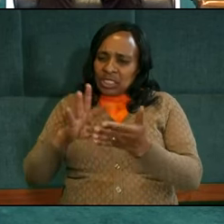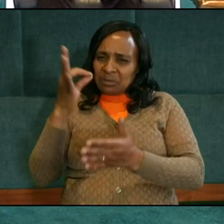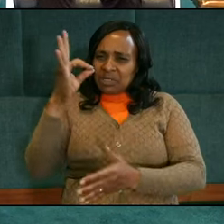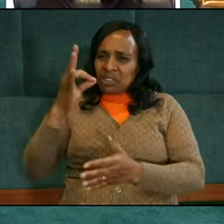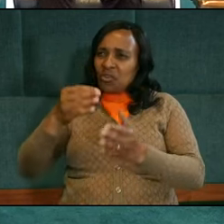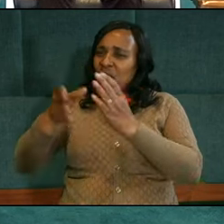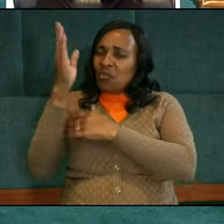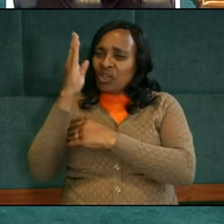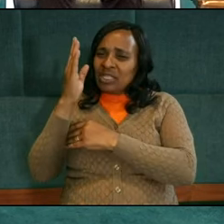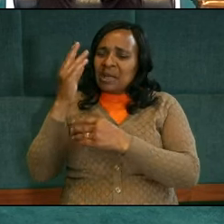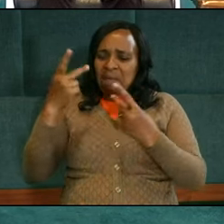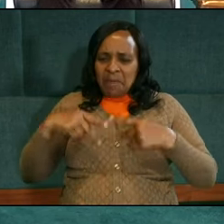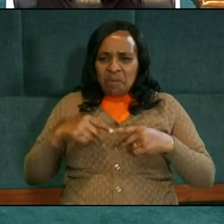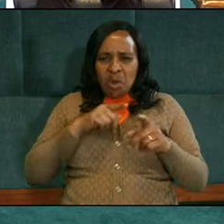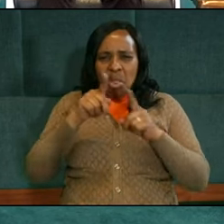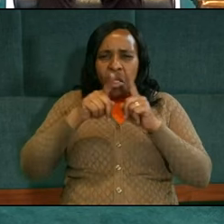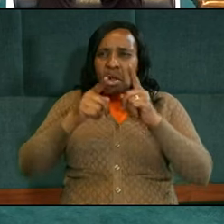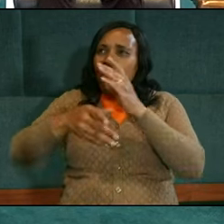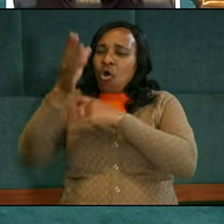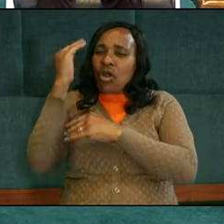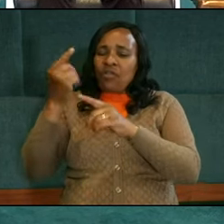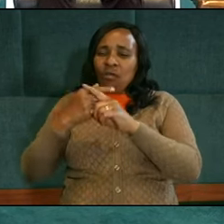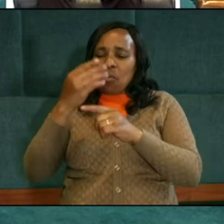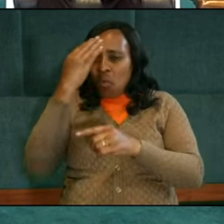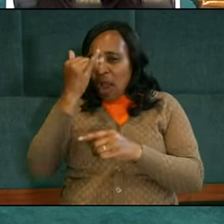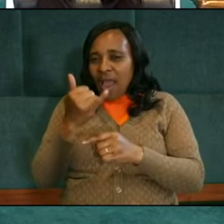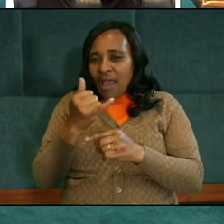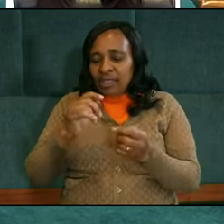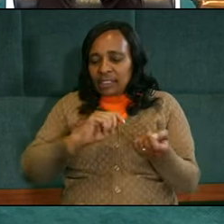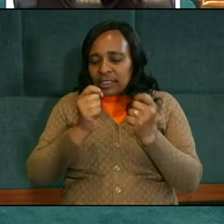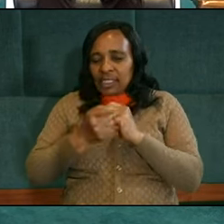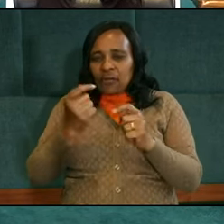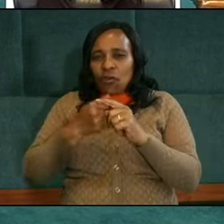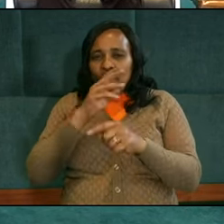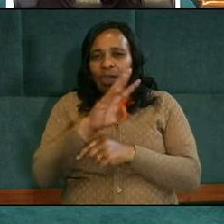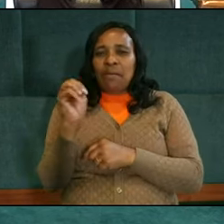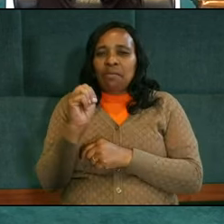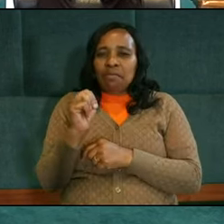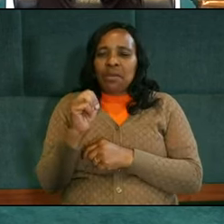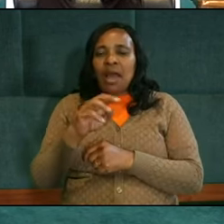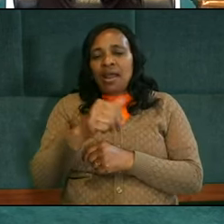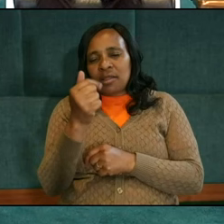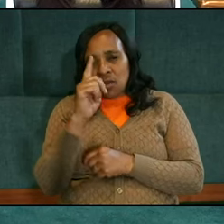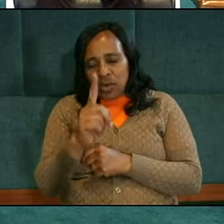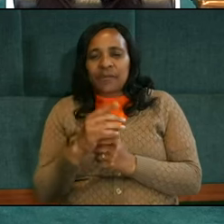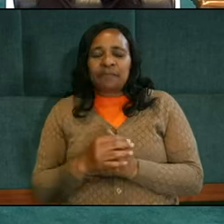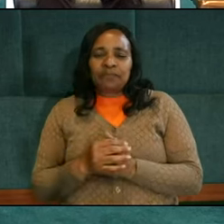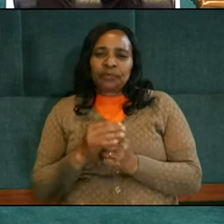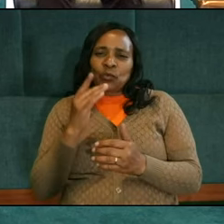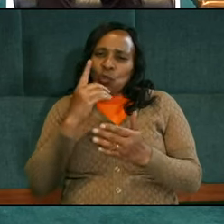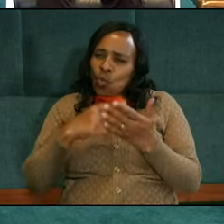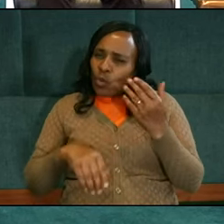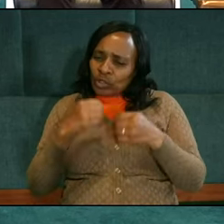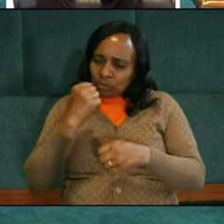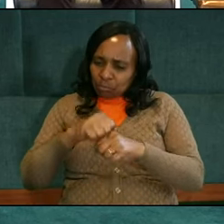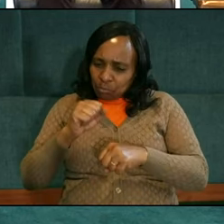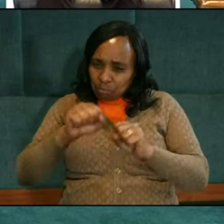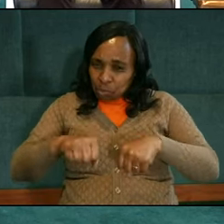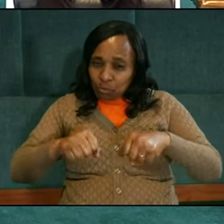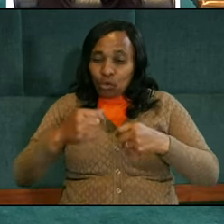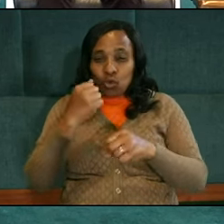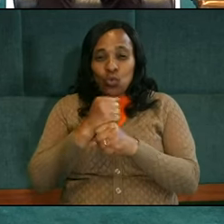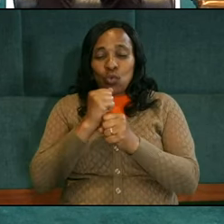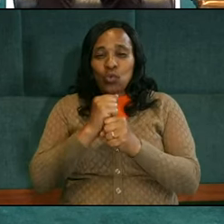away from God. That's what I deduce from those two. Now, the other one is, what can I do to safeguard